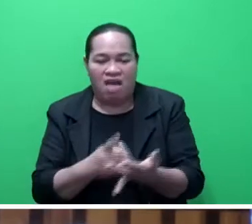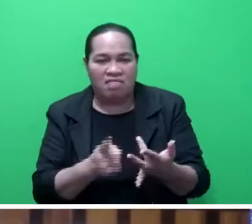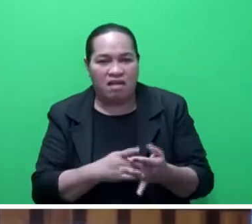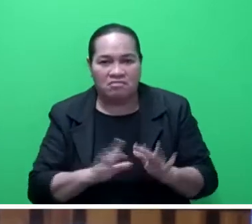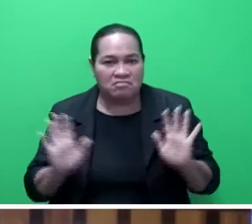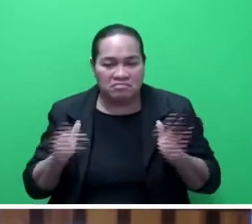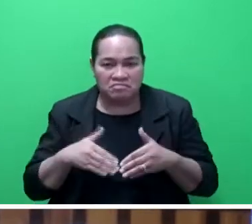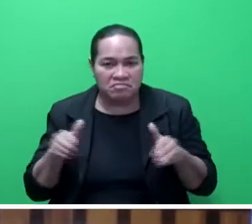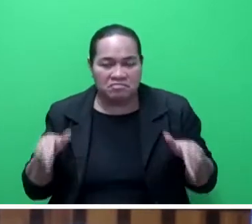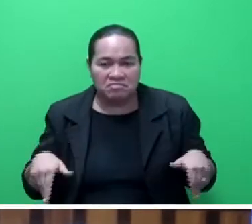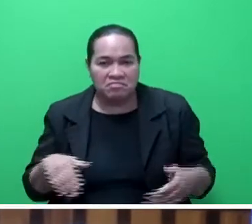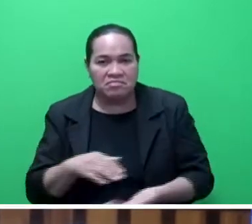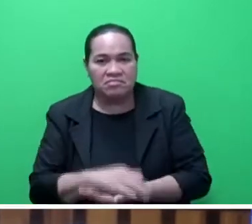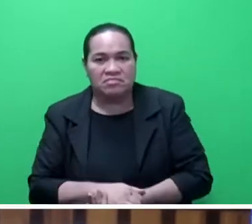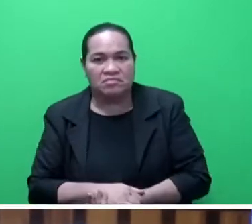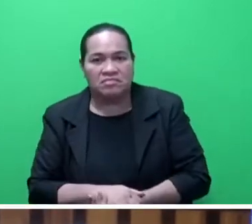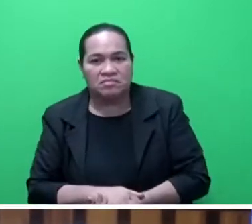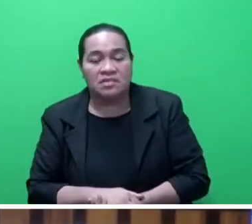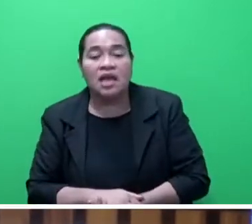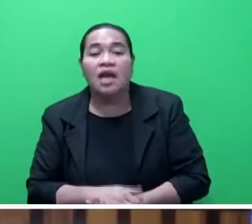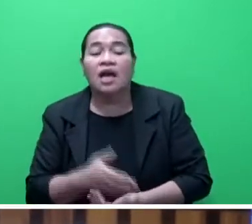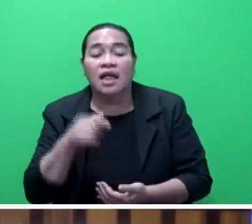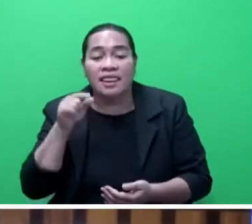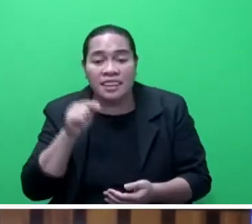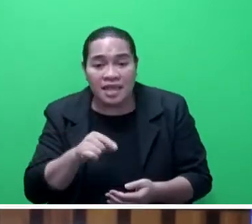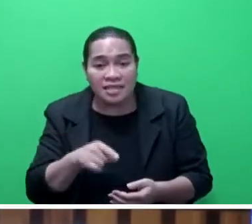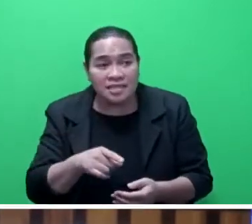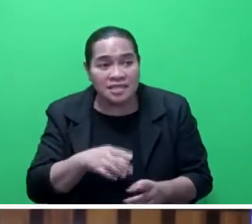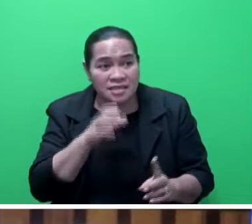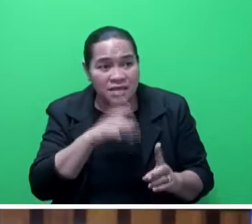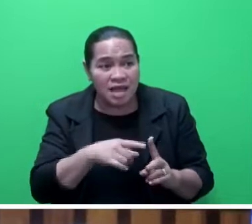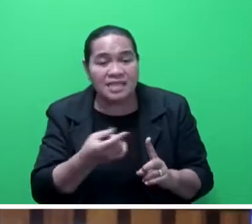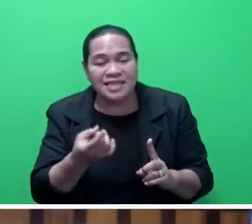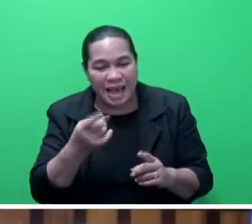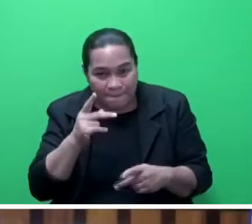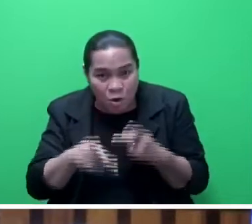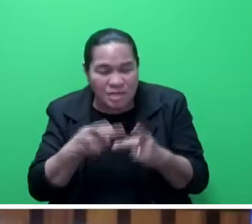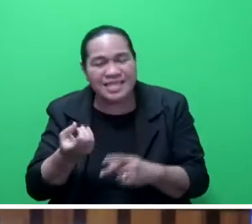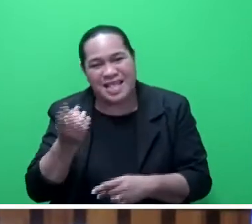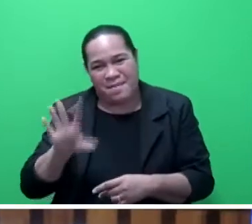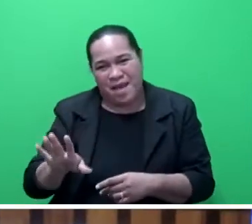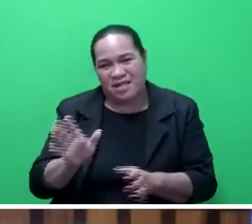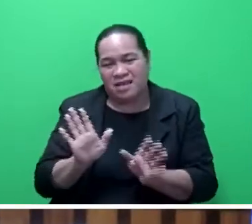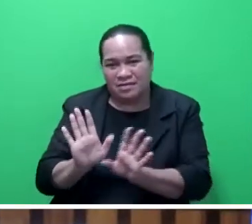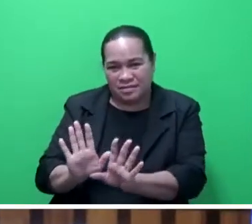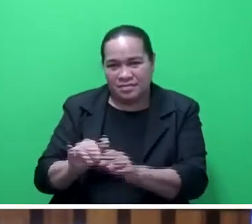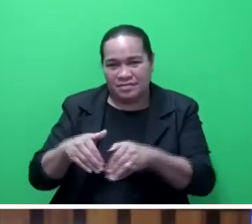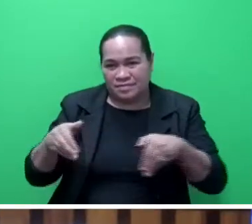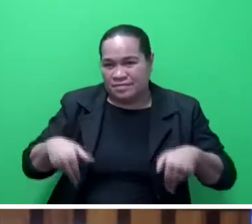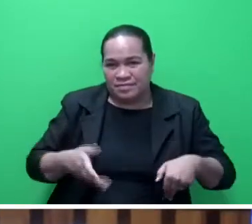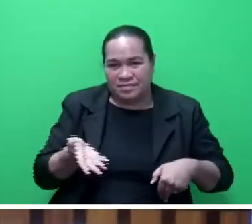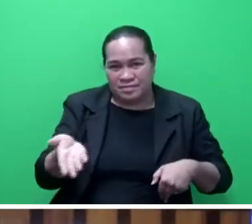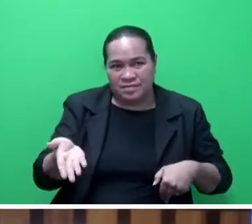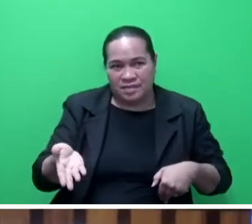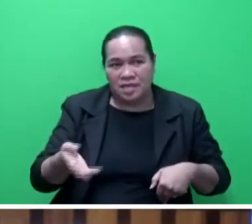sir, for that matter in this room. Mr. Speaker, sir, this process obviously was an independent process, and submissions were also made